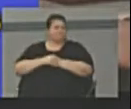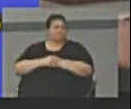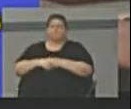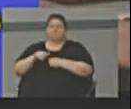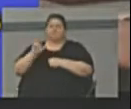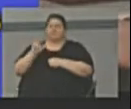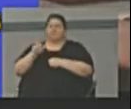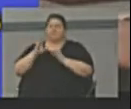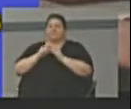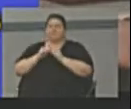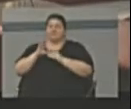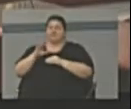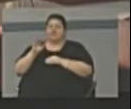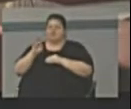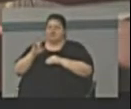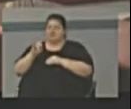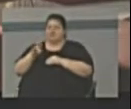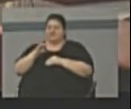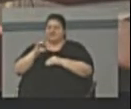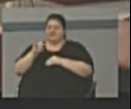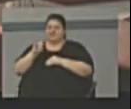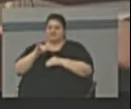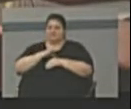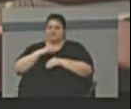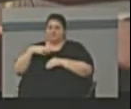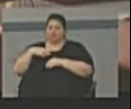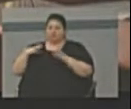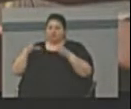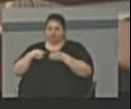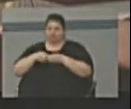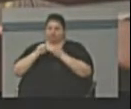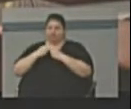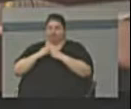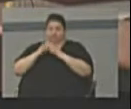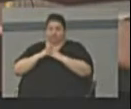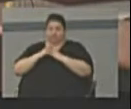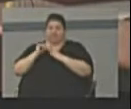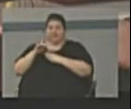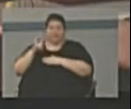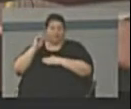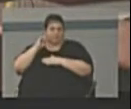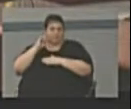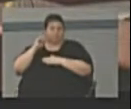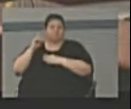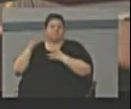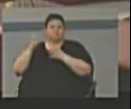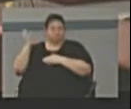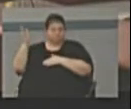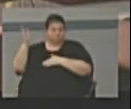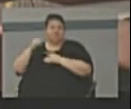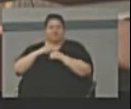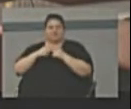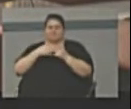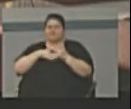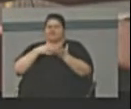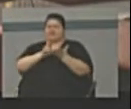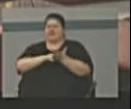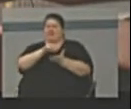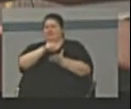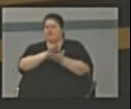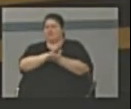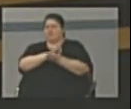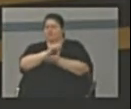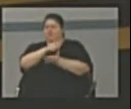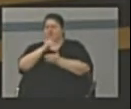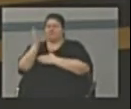23rd meeting of the Mayor City Council will come to order. If you wish to be heard at this meeting, please sign the speaker list provided on the table at